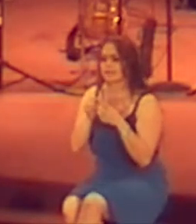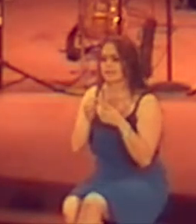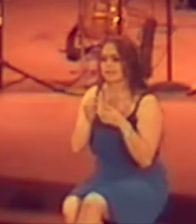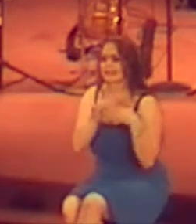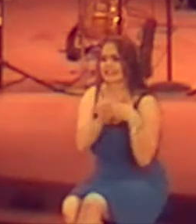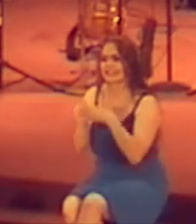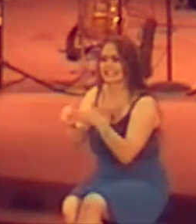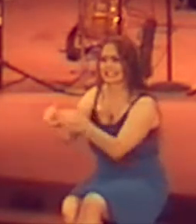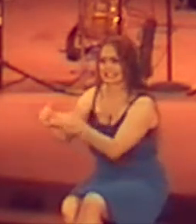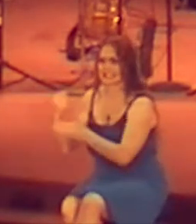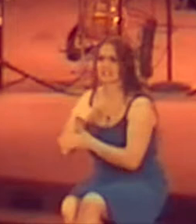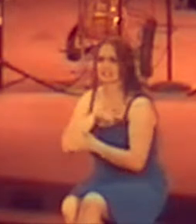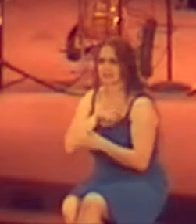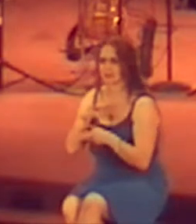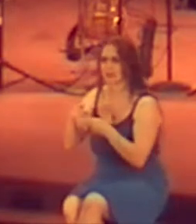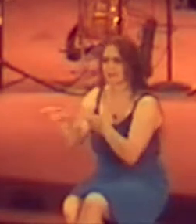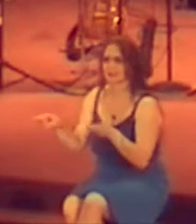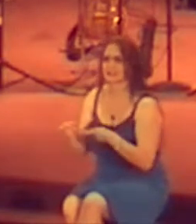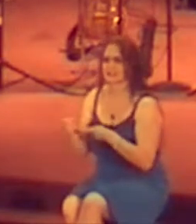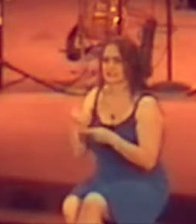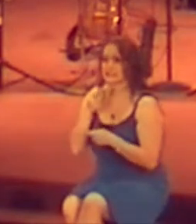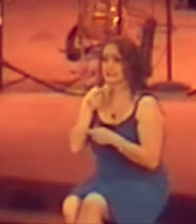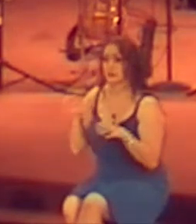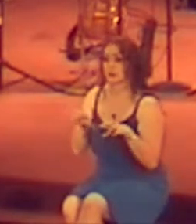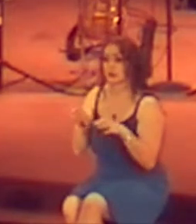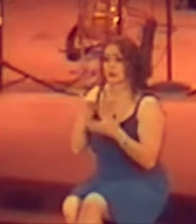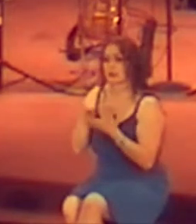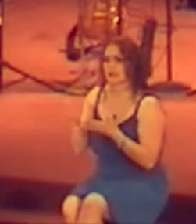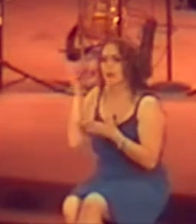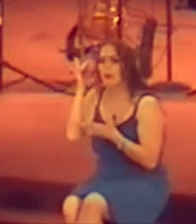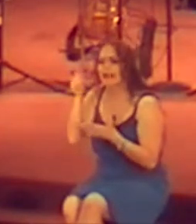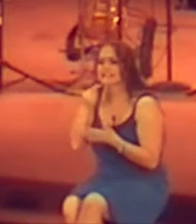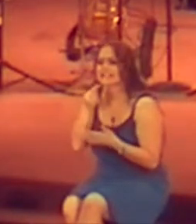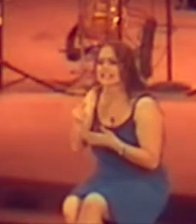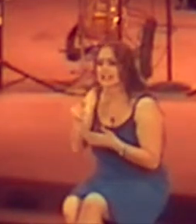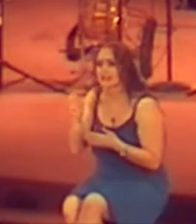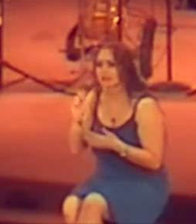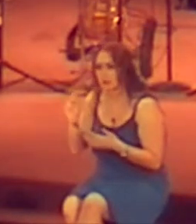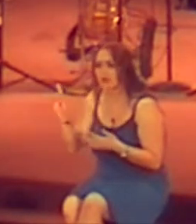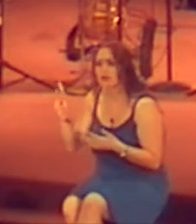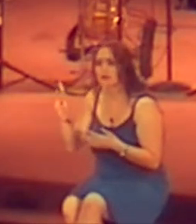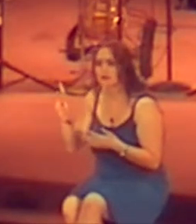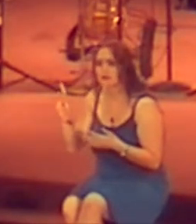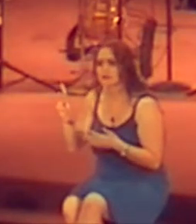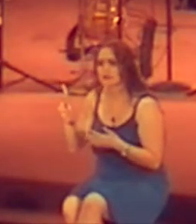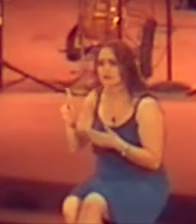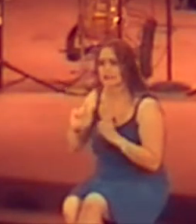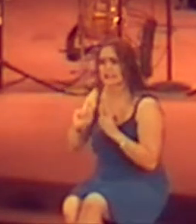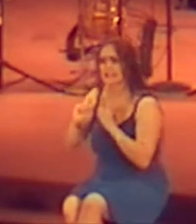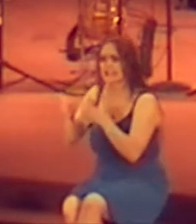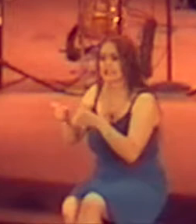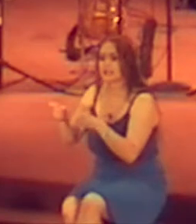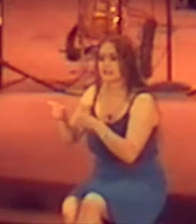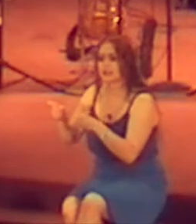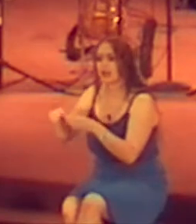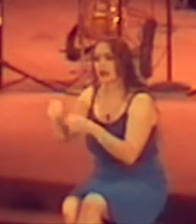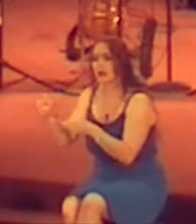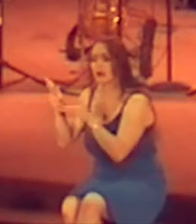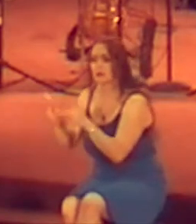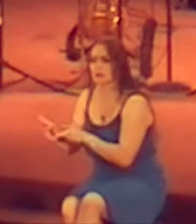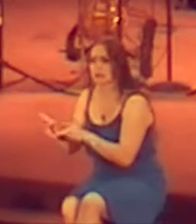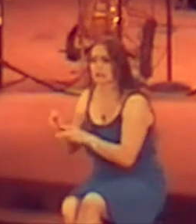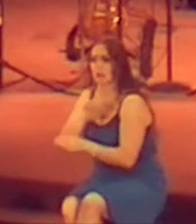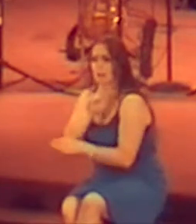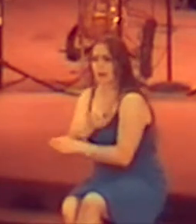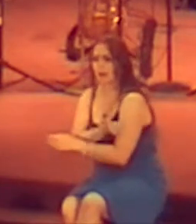We do things because we said we would. And that's not a bad thing. It just shows the power of giving someone our word. Words have the power to bring